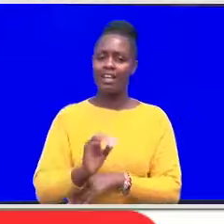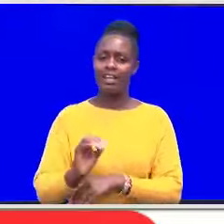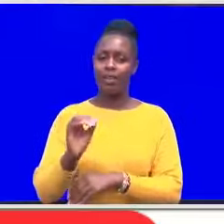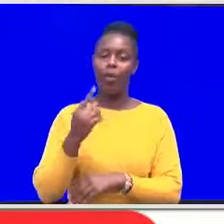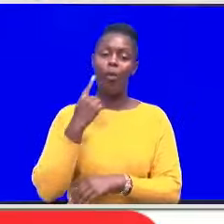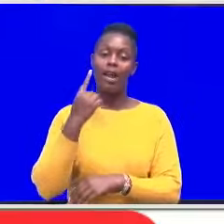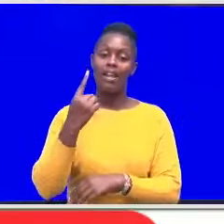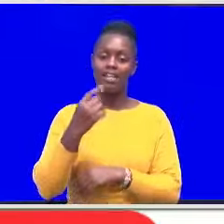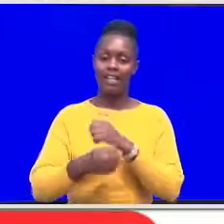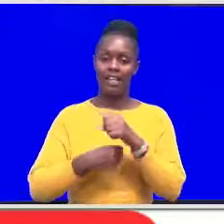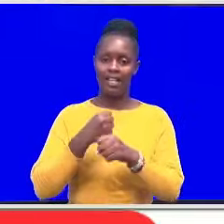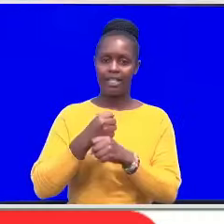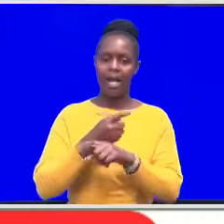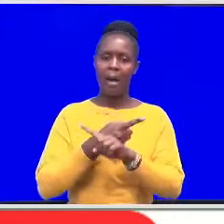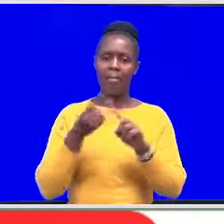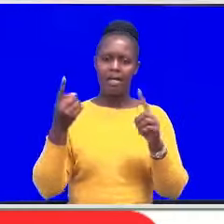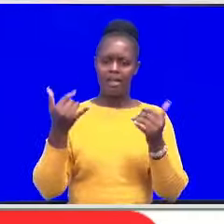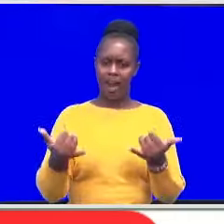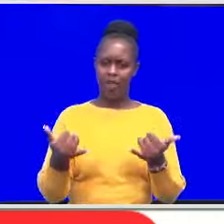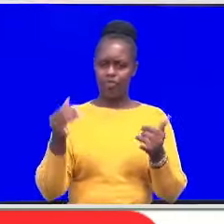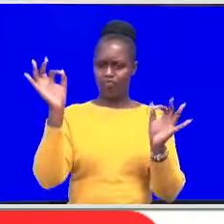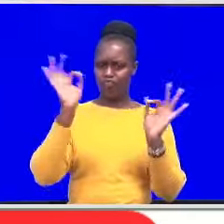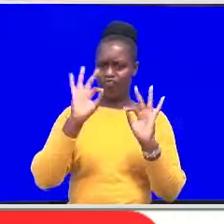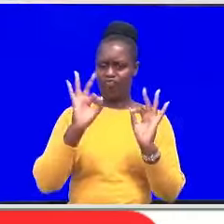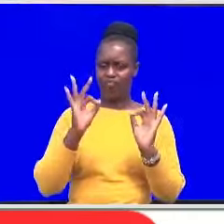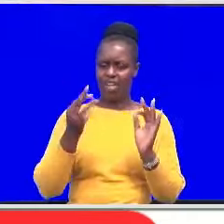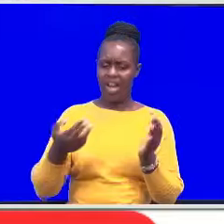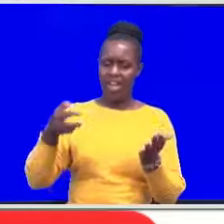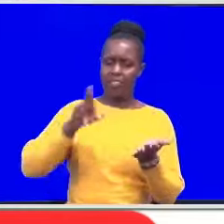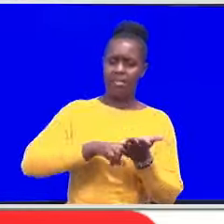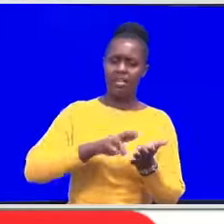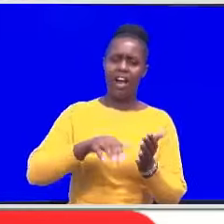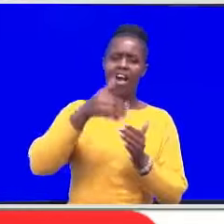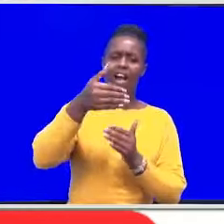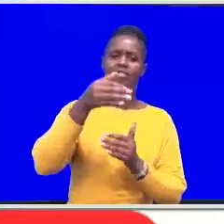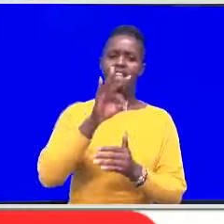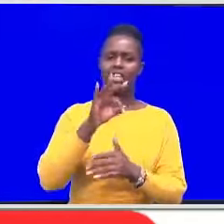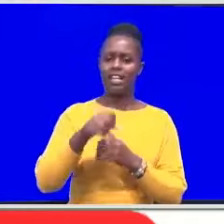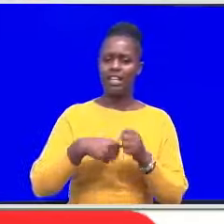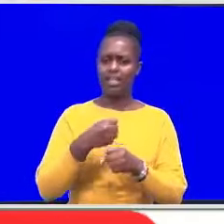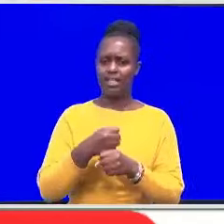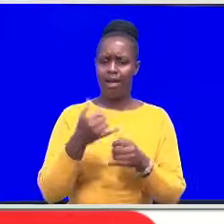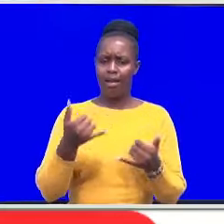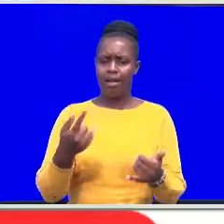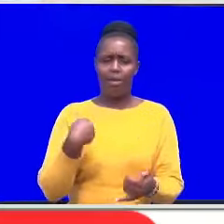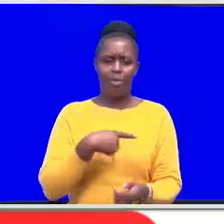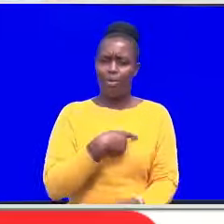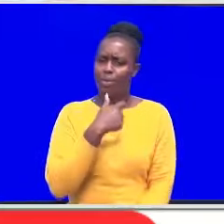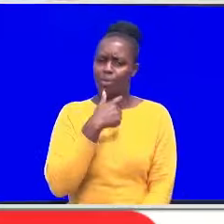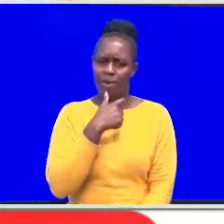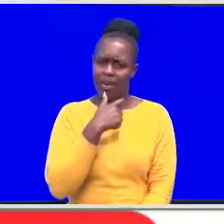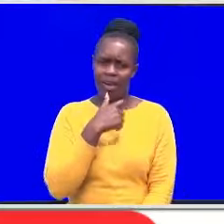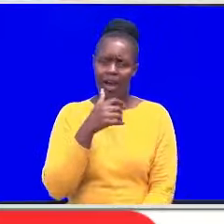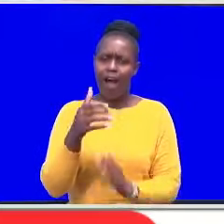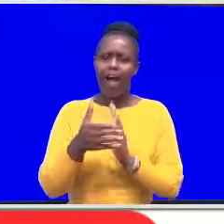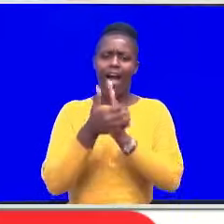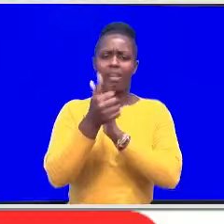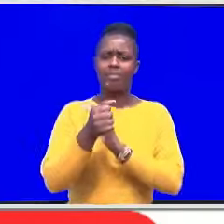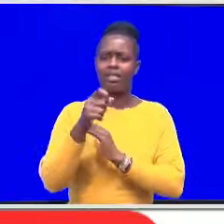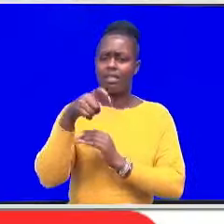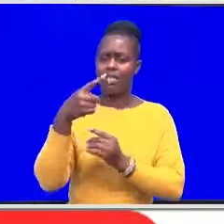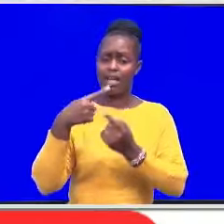sasa imejirudia baada ya miaka 3. Sasa tunasidwa sasa wataalamu wakuja